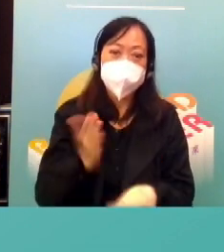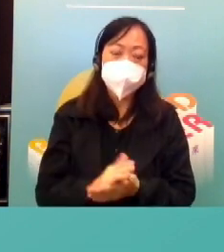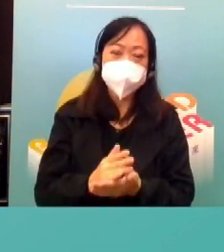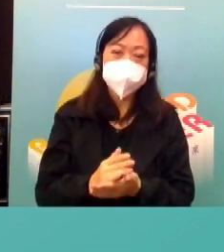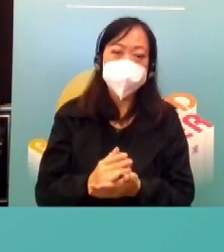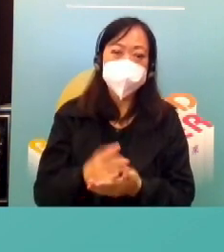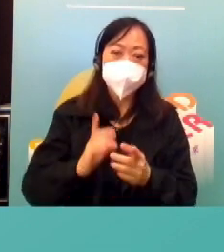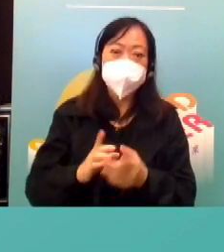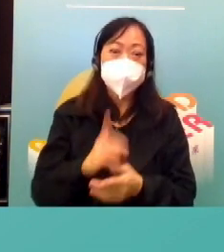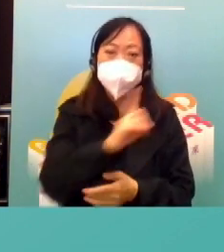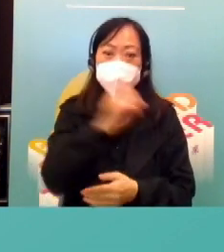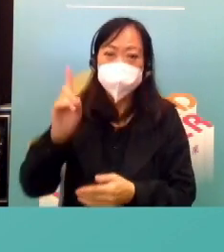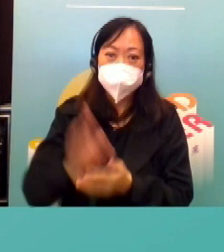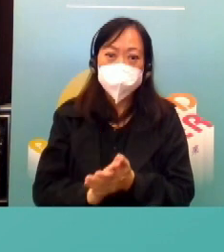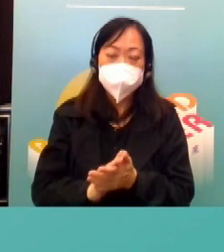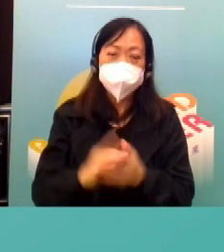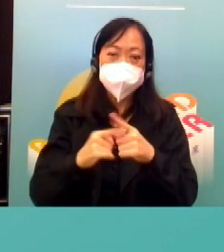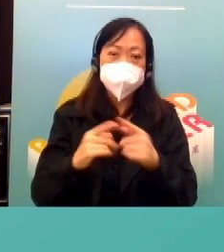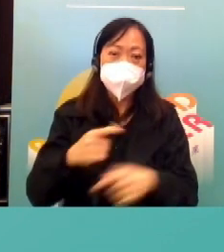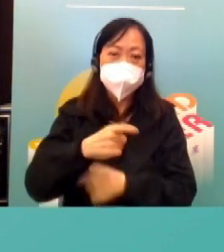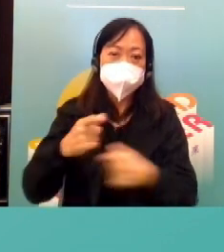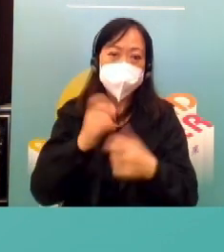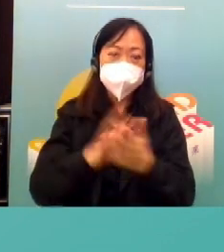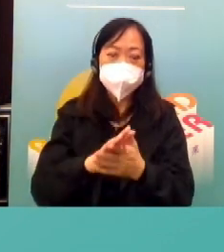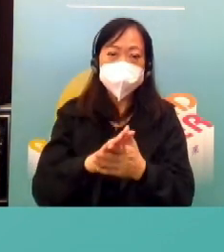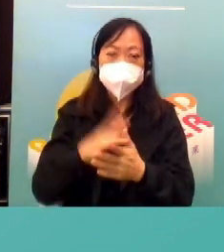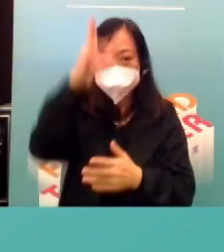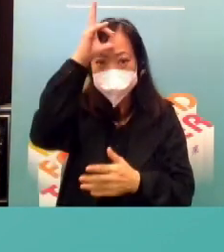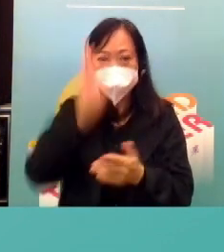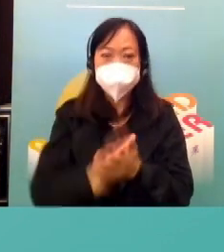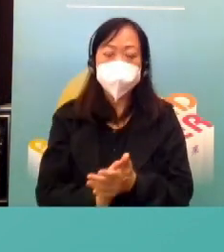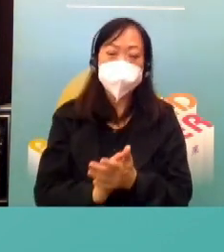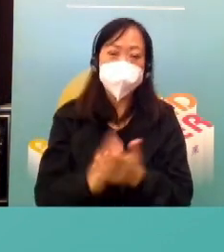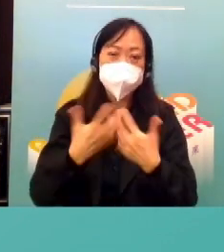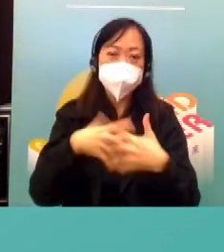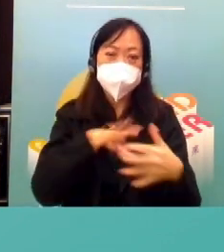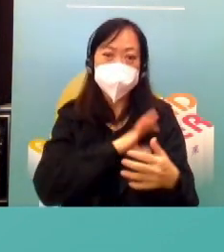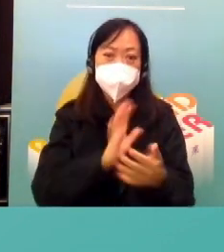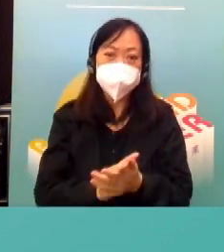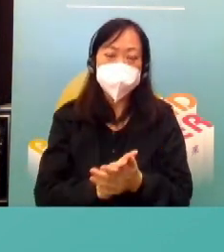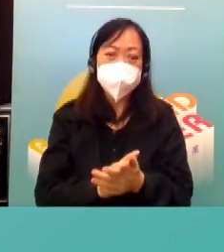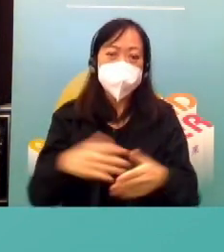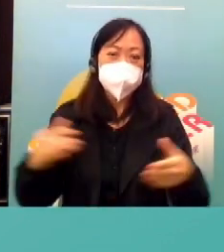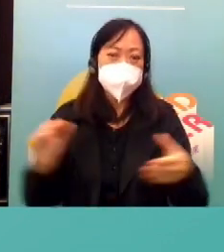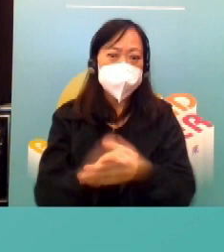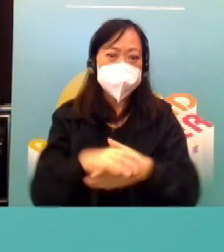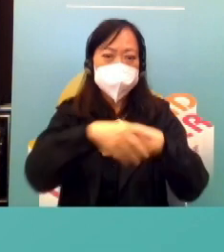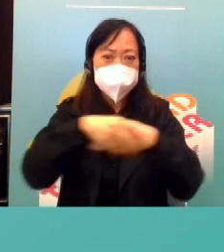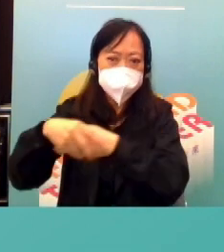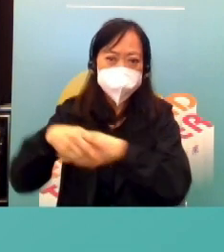business to NGO and government, we should all act together. And some